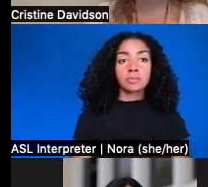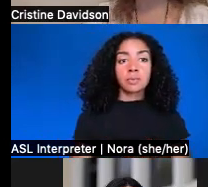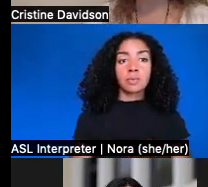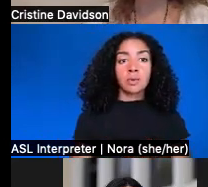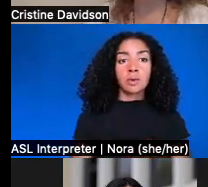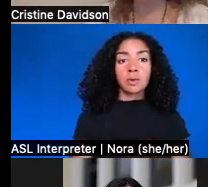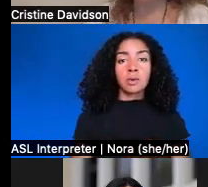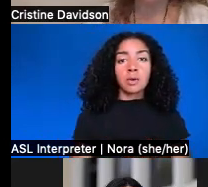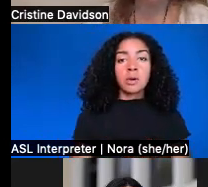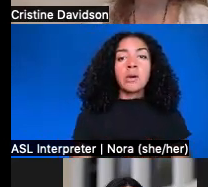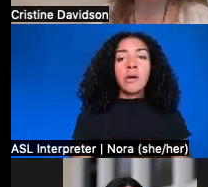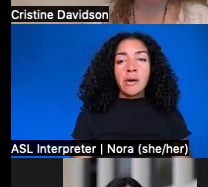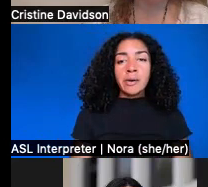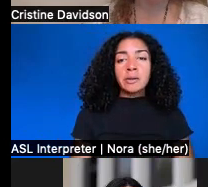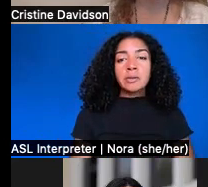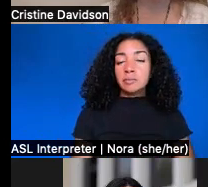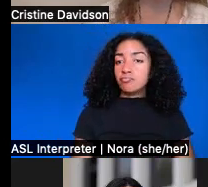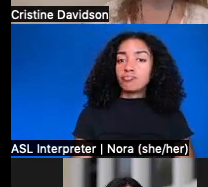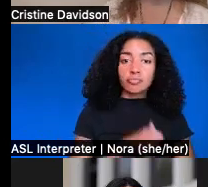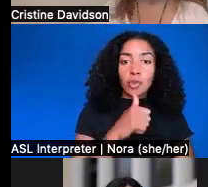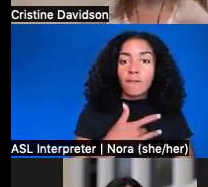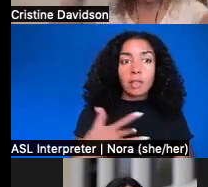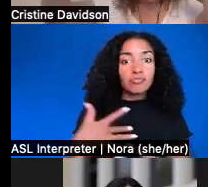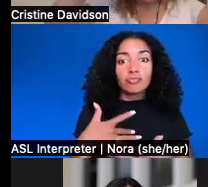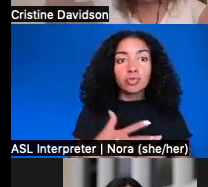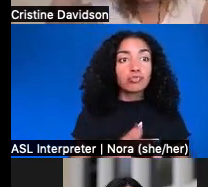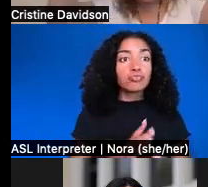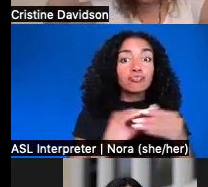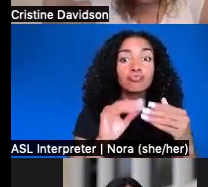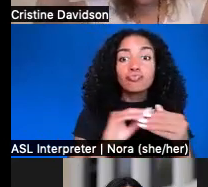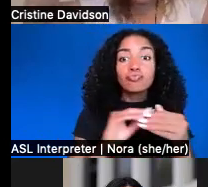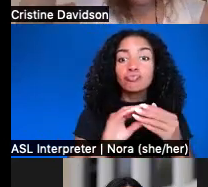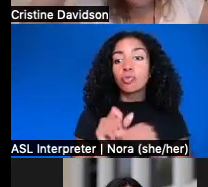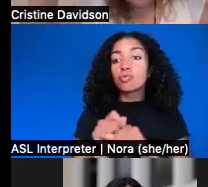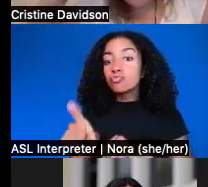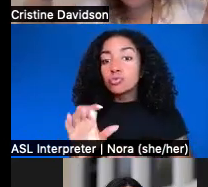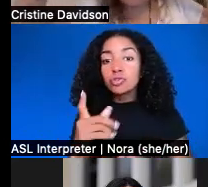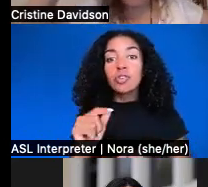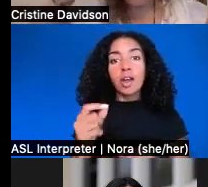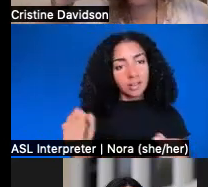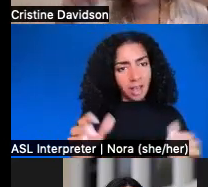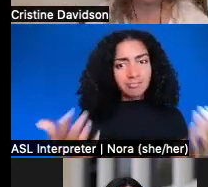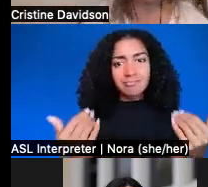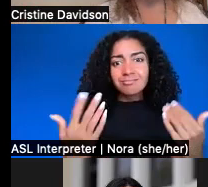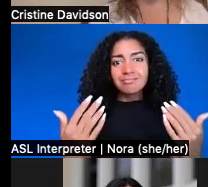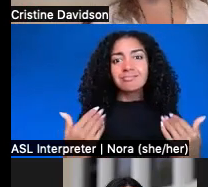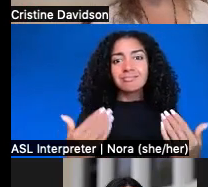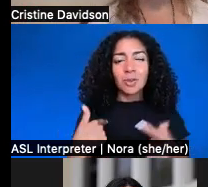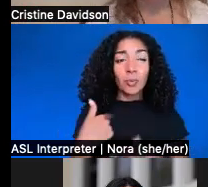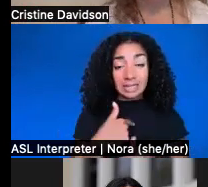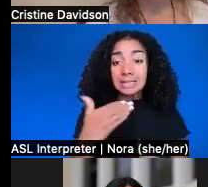Because don't be afraid to jump on the mic, or jump in the chat. We can do it. We can do it. We're moving through it.